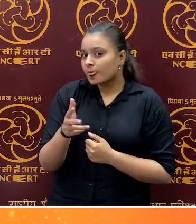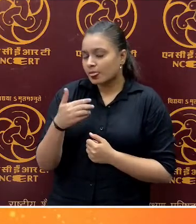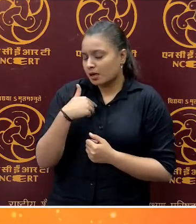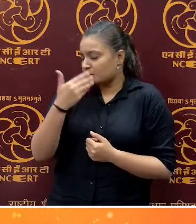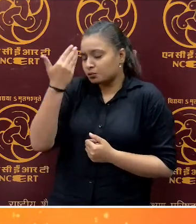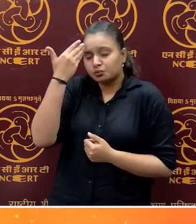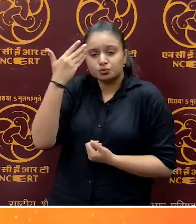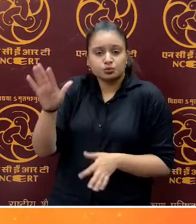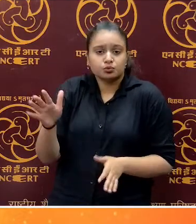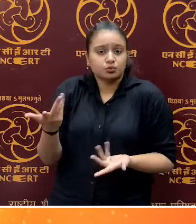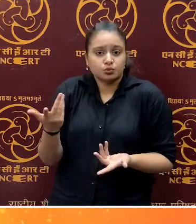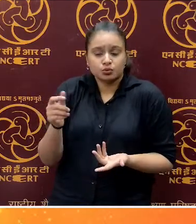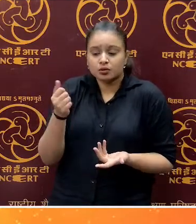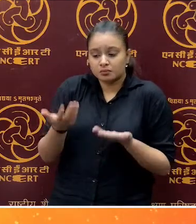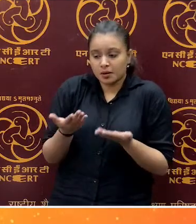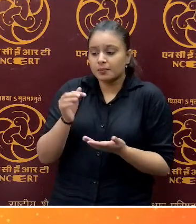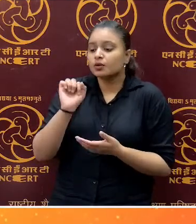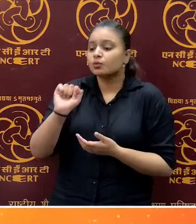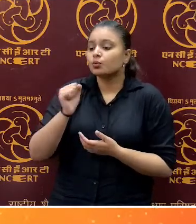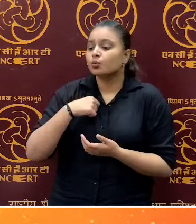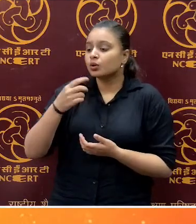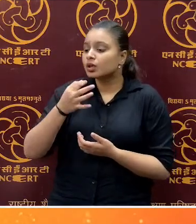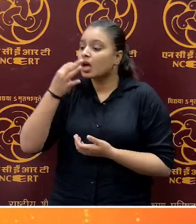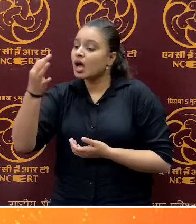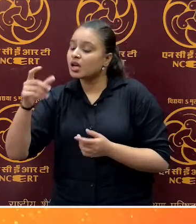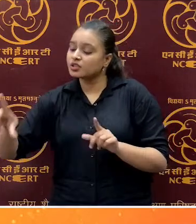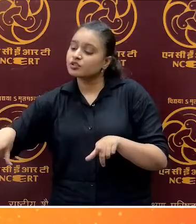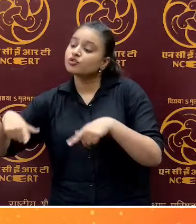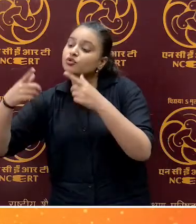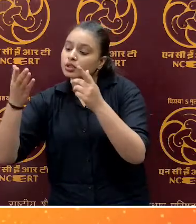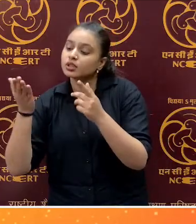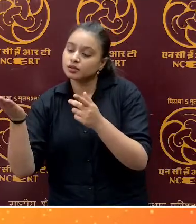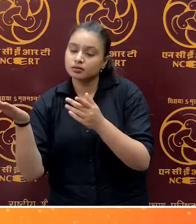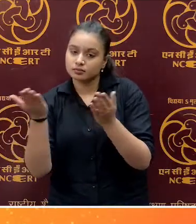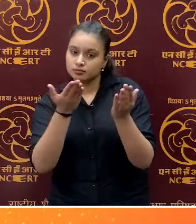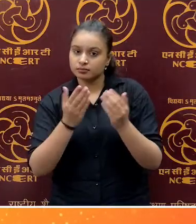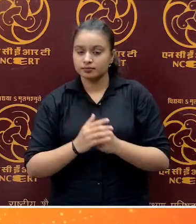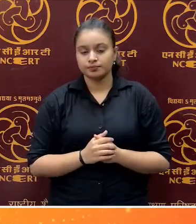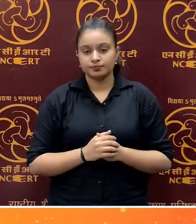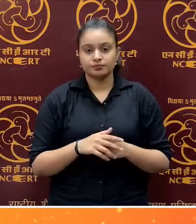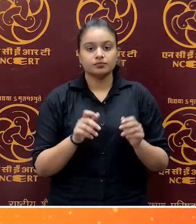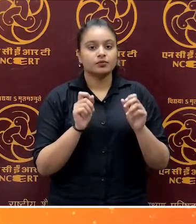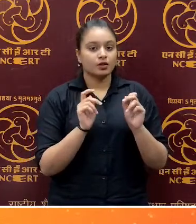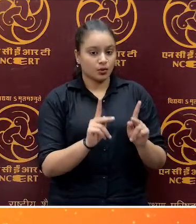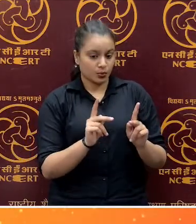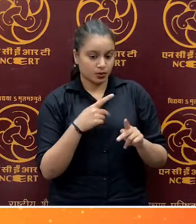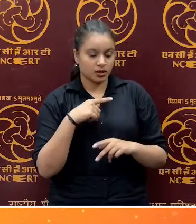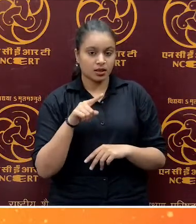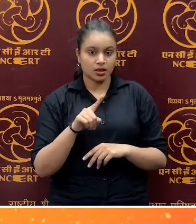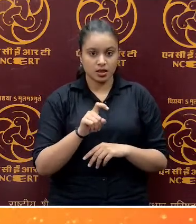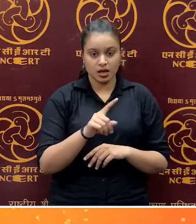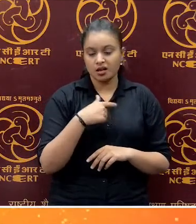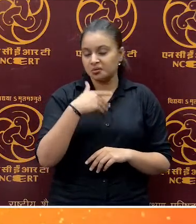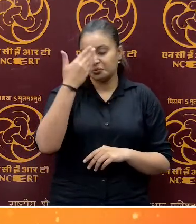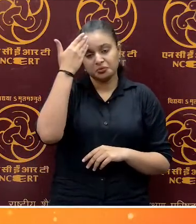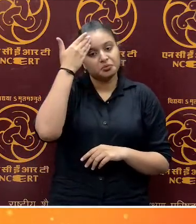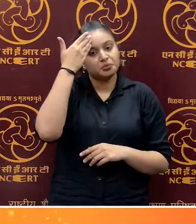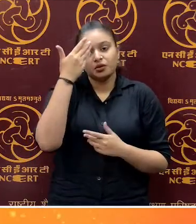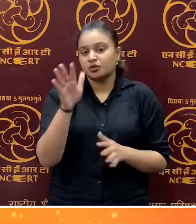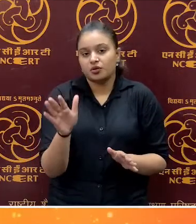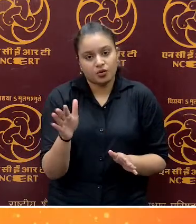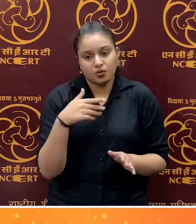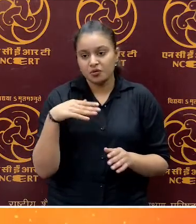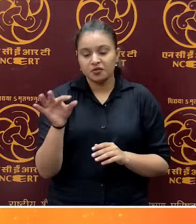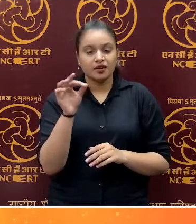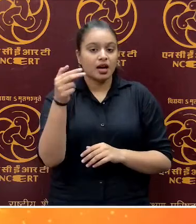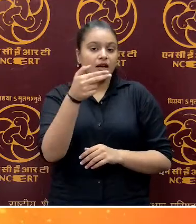don't know. You may ask the tree I climb." Oh. All right. So, the ant also doesn't know the name of the